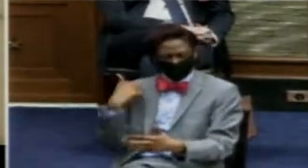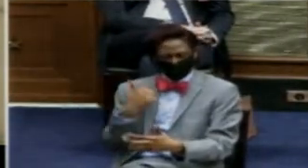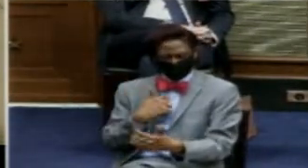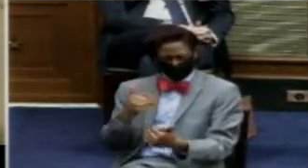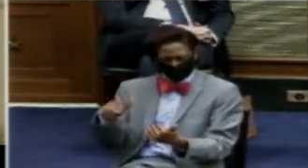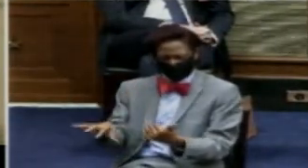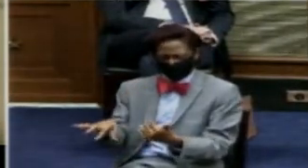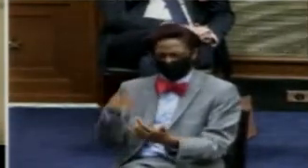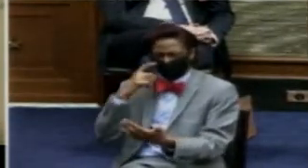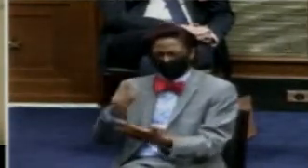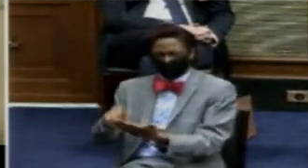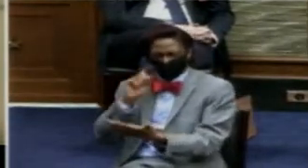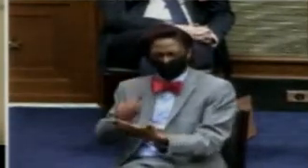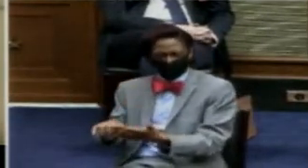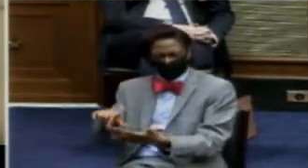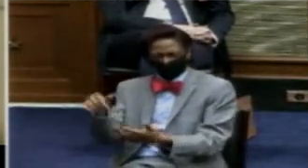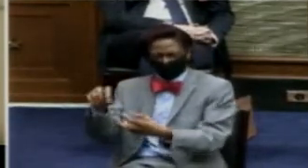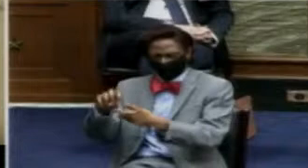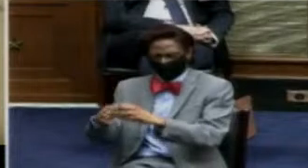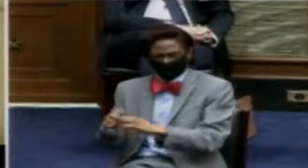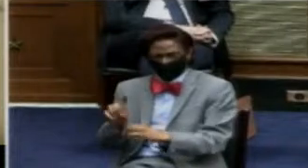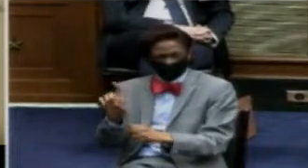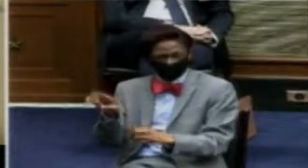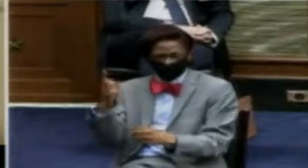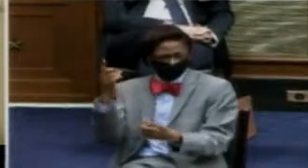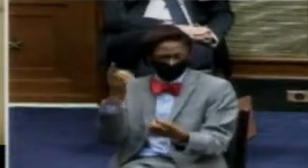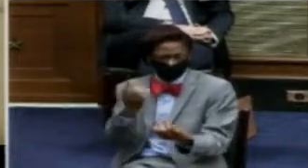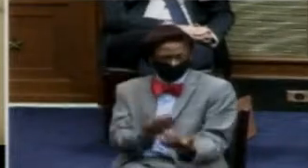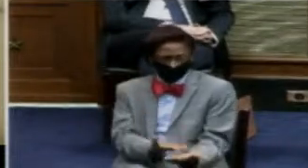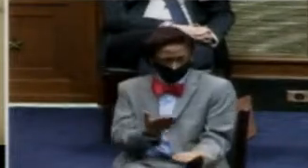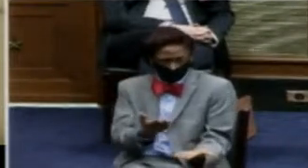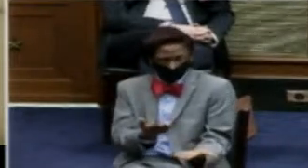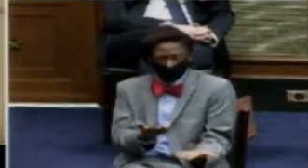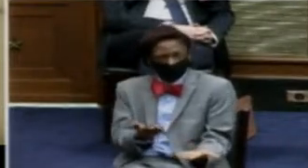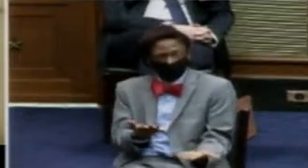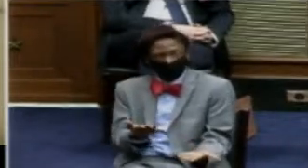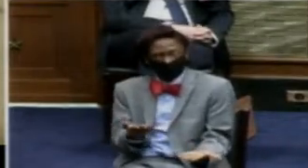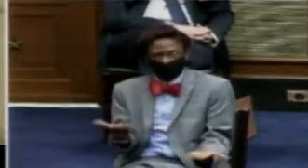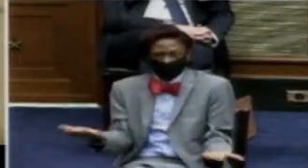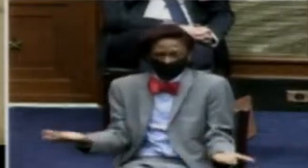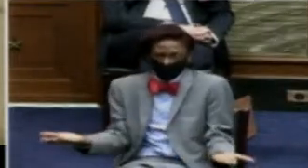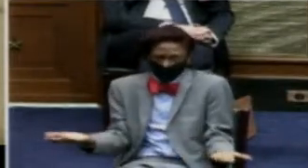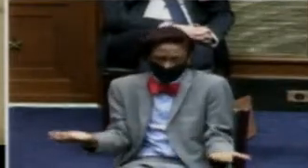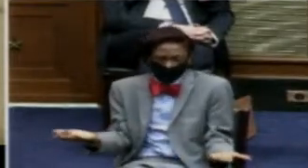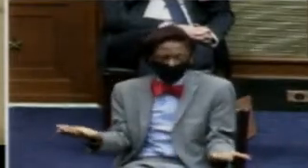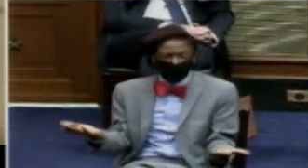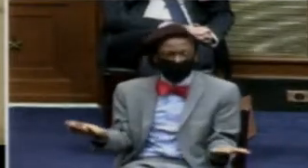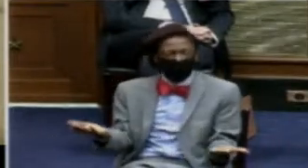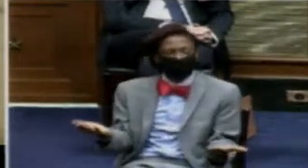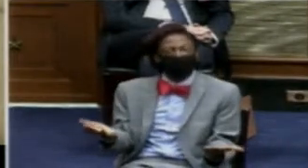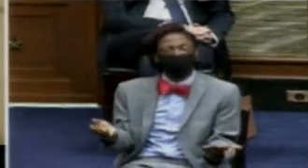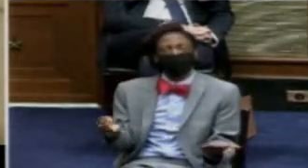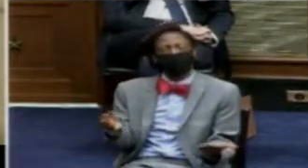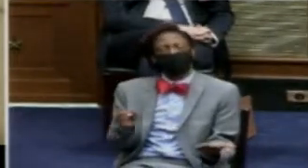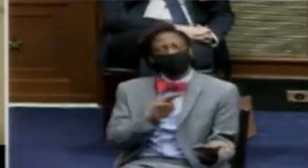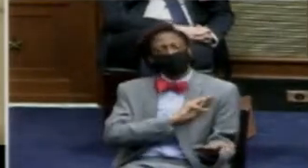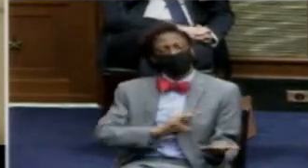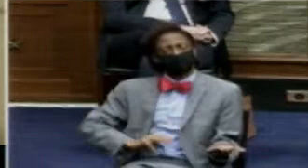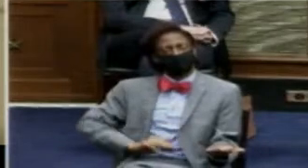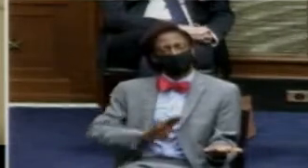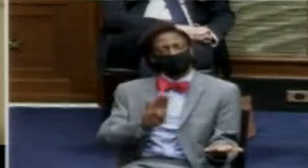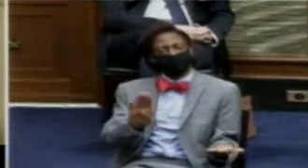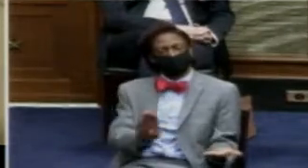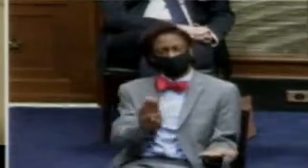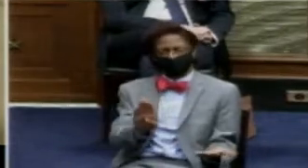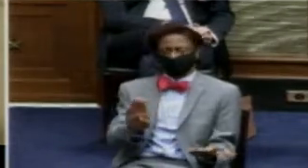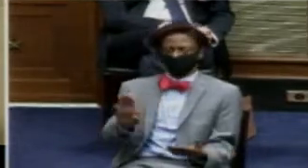issues that are just matters of fact that would be absent here. Mayor Bowser, let me ask you, is